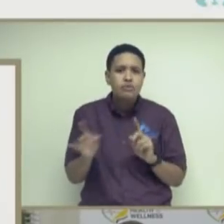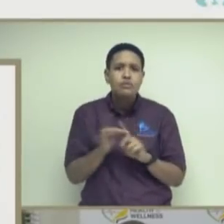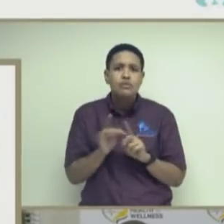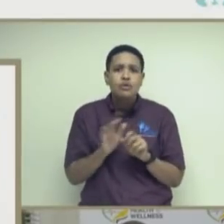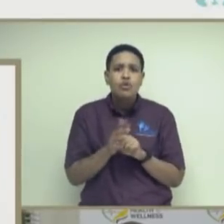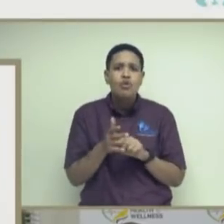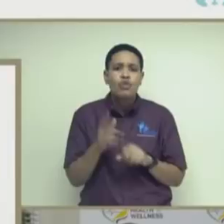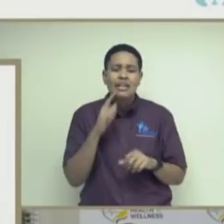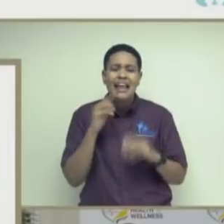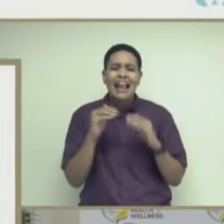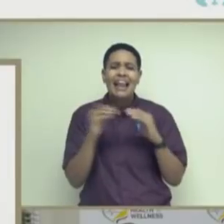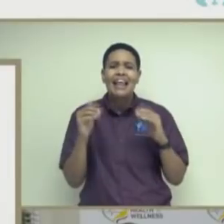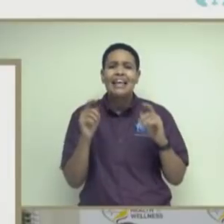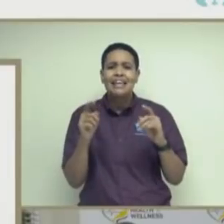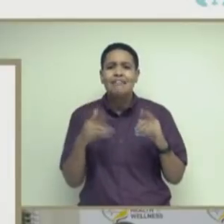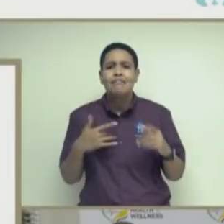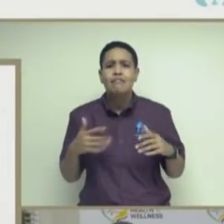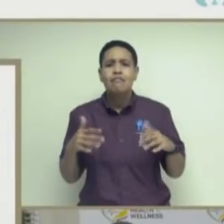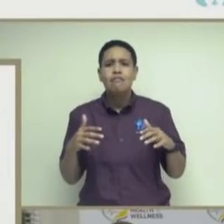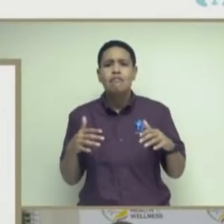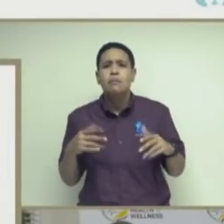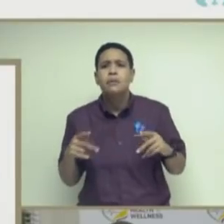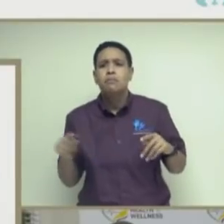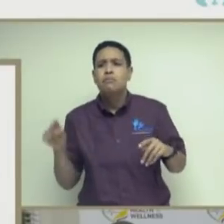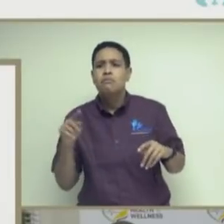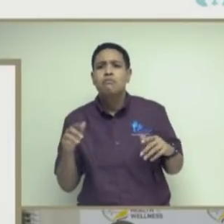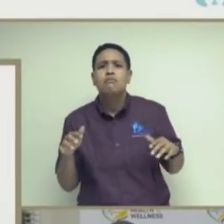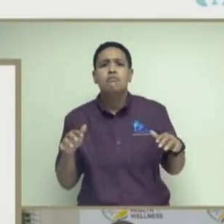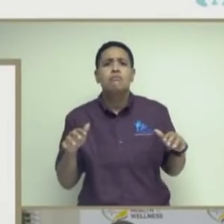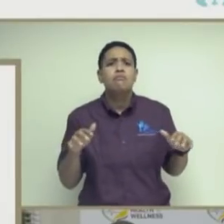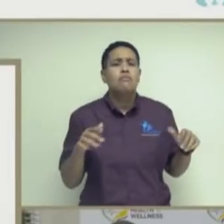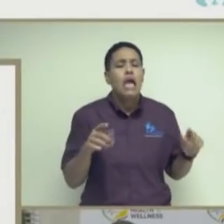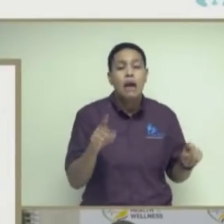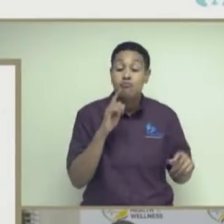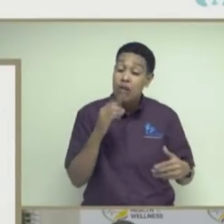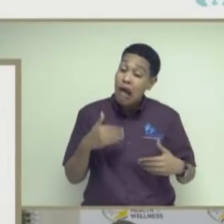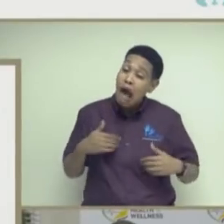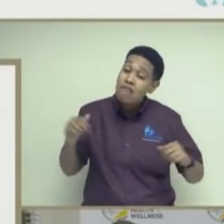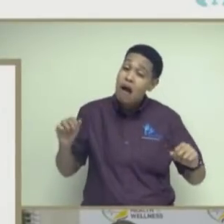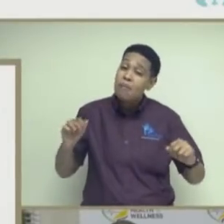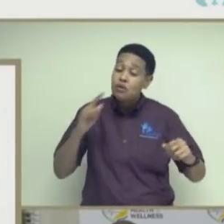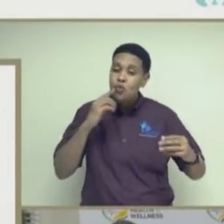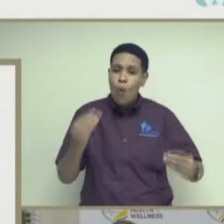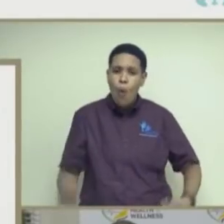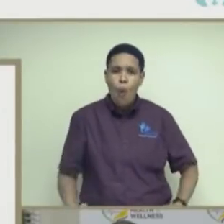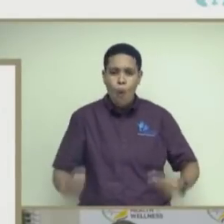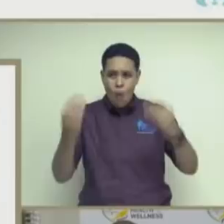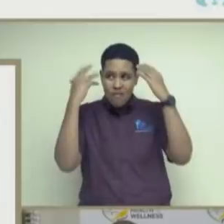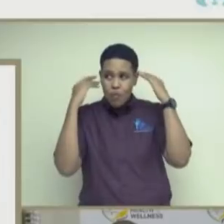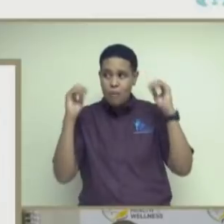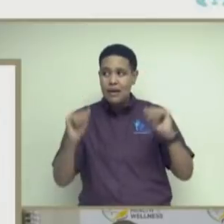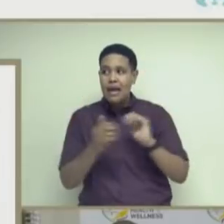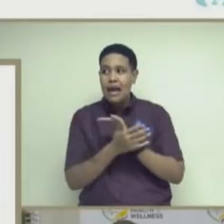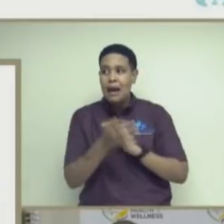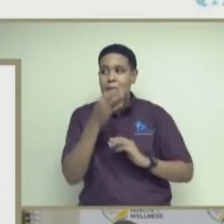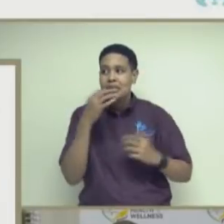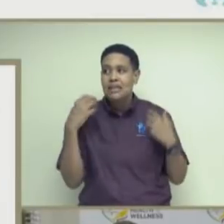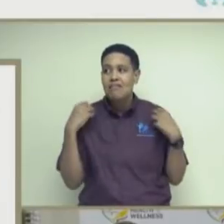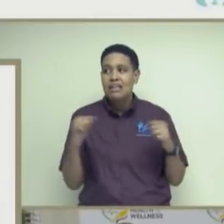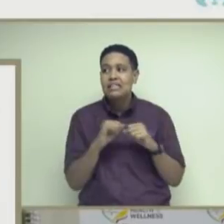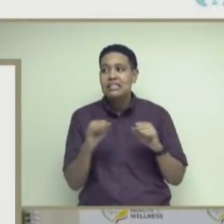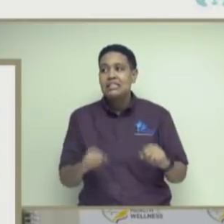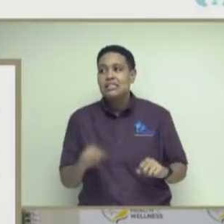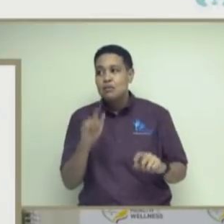a certain level of anxiety, and it has the ability to overwhelm the capacity of the health system to